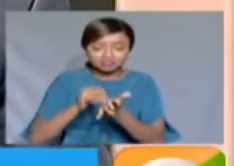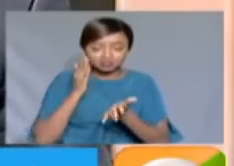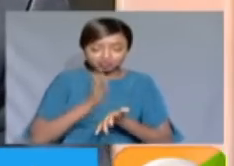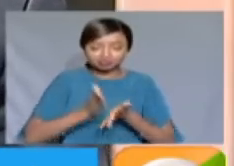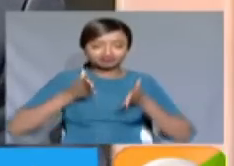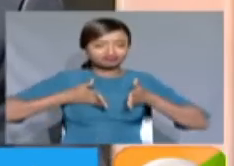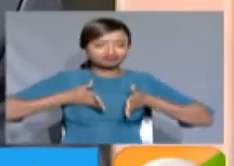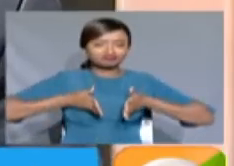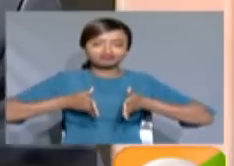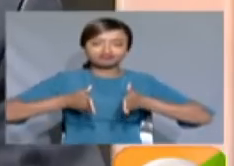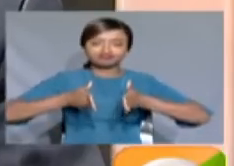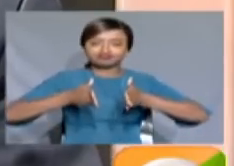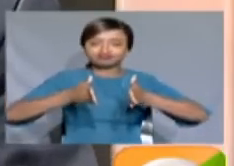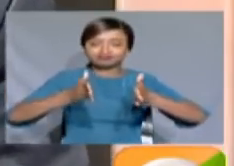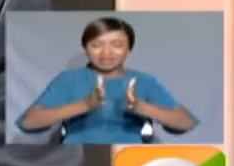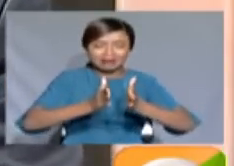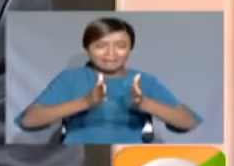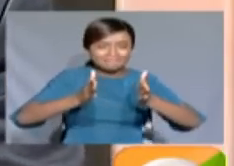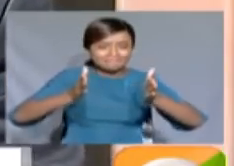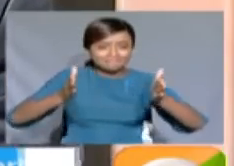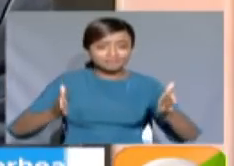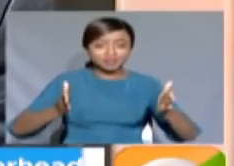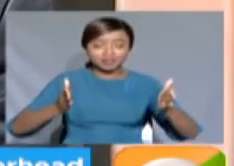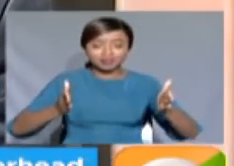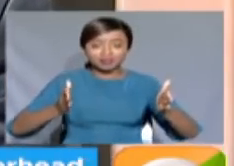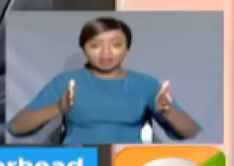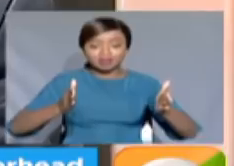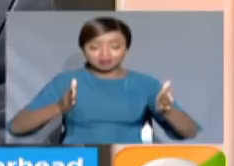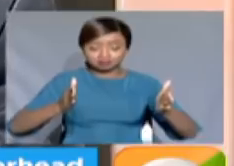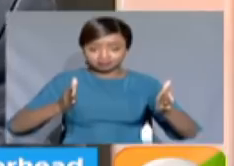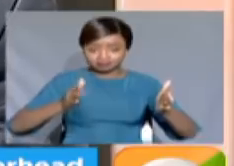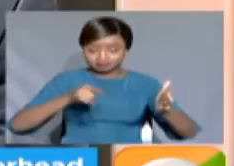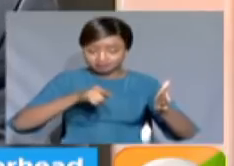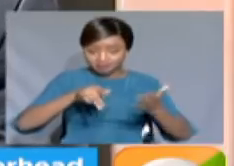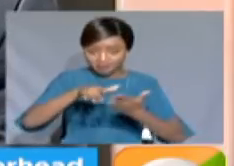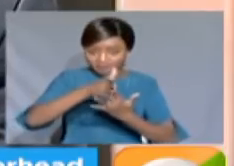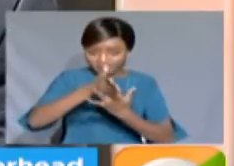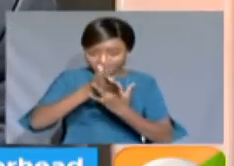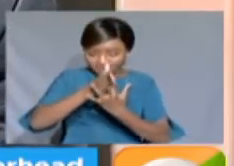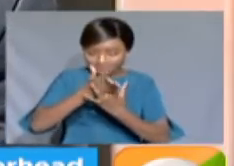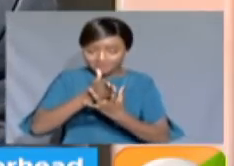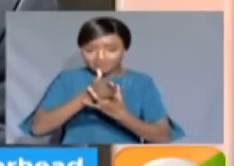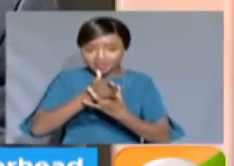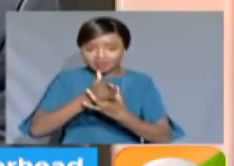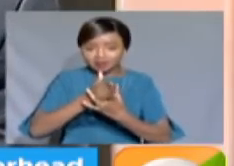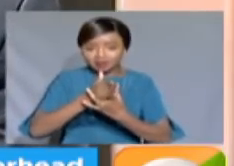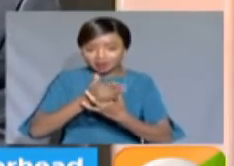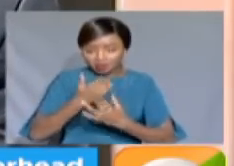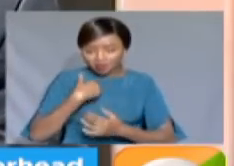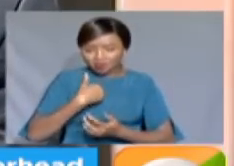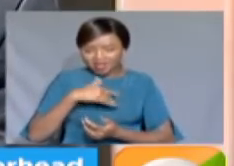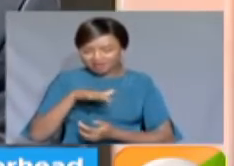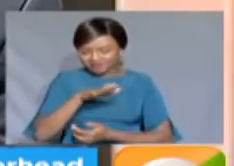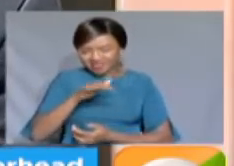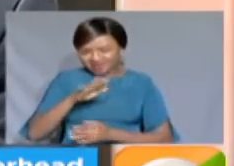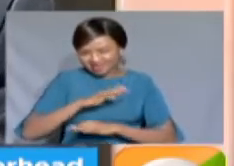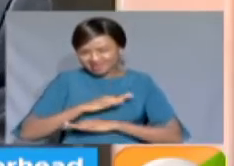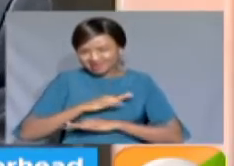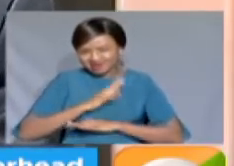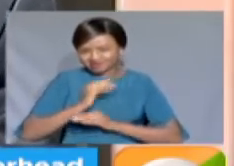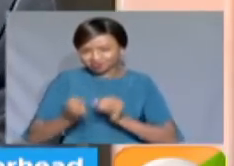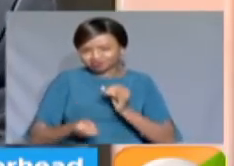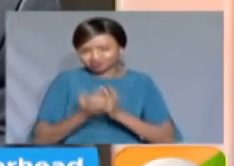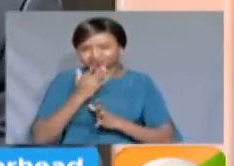is quite big. And even at the middle, we have enough reserve to actually put the